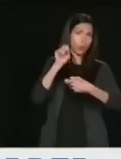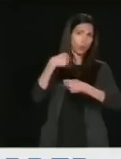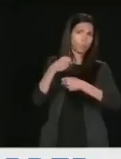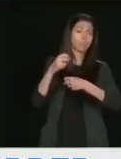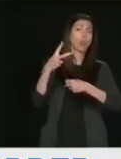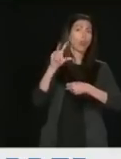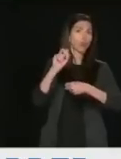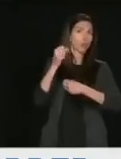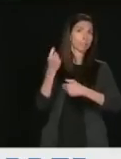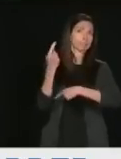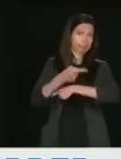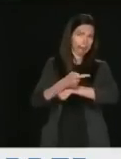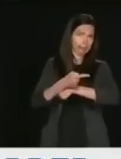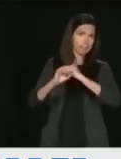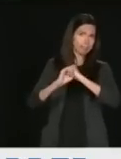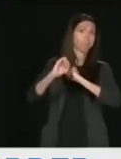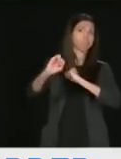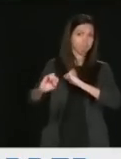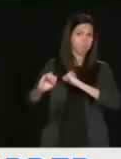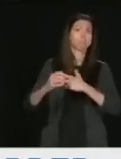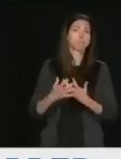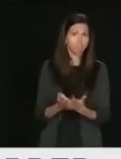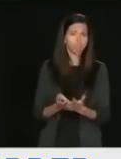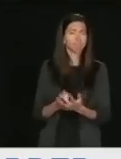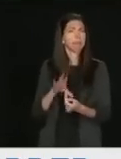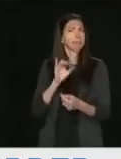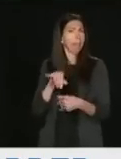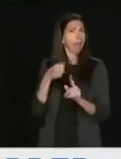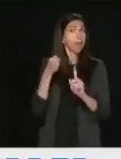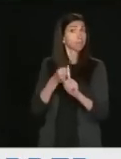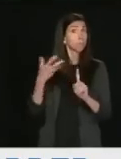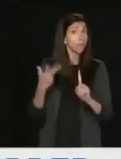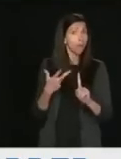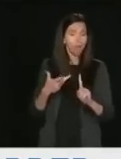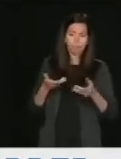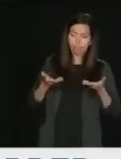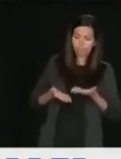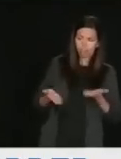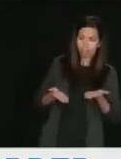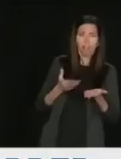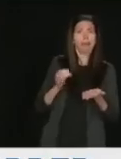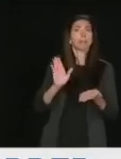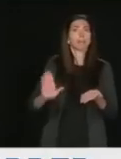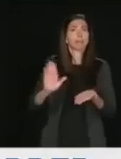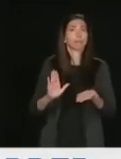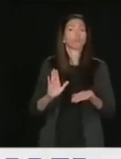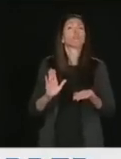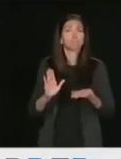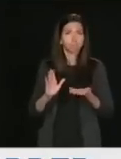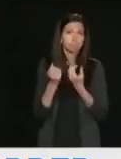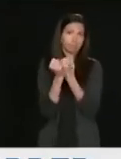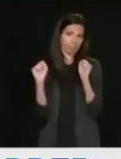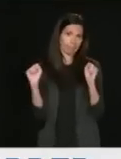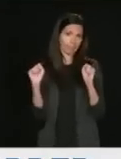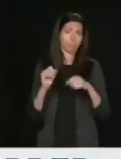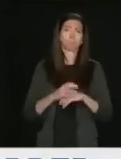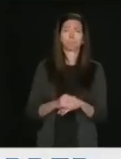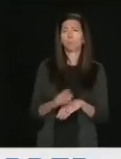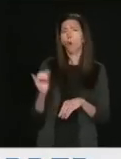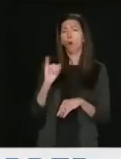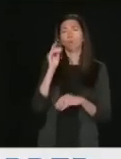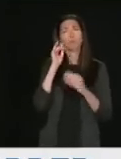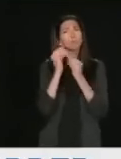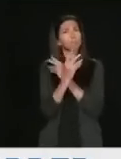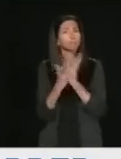will protect people on both sides of the border. I also want to address the tragic RCAF plane crash in Kamloops over